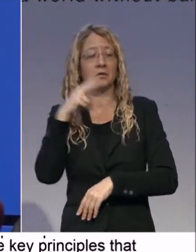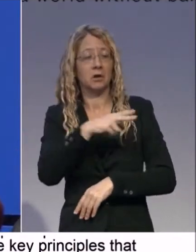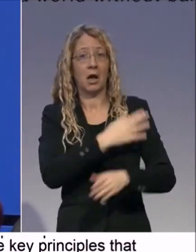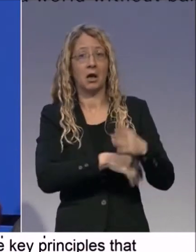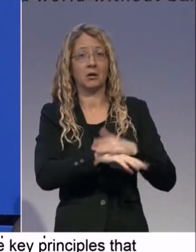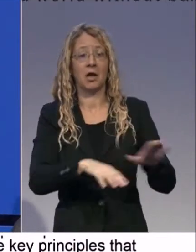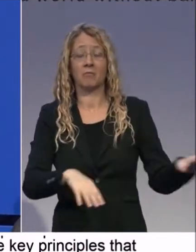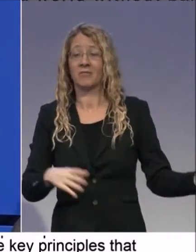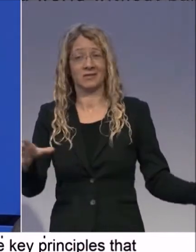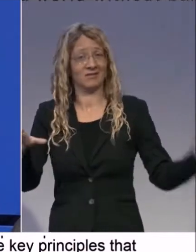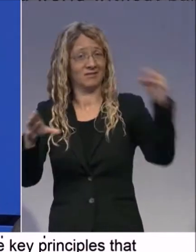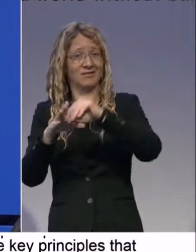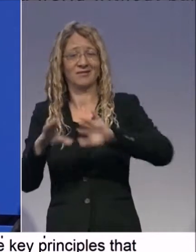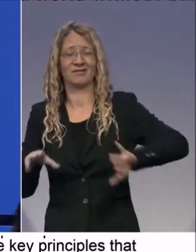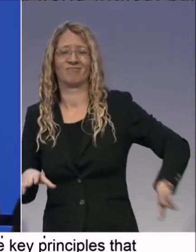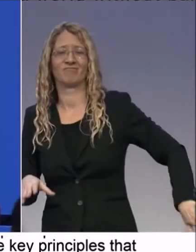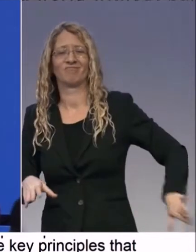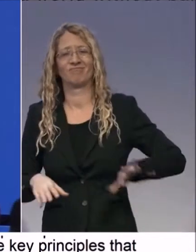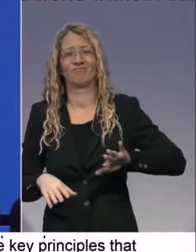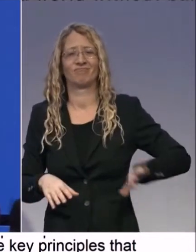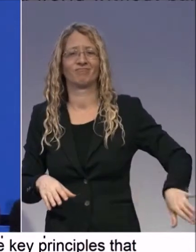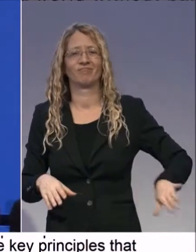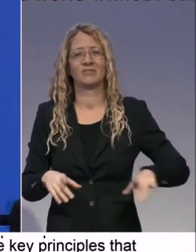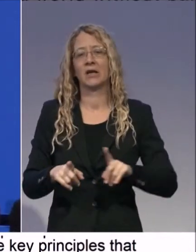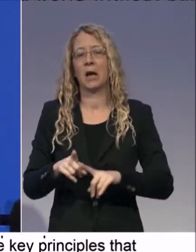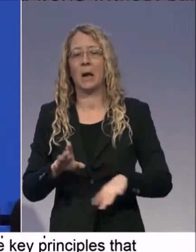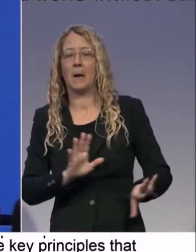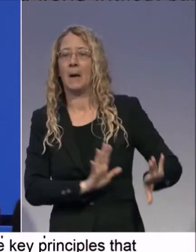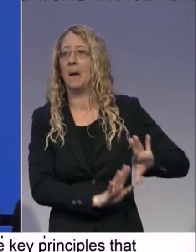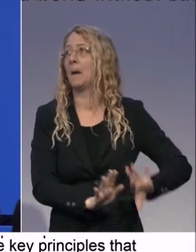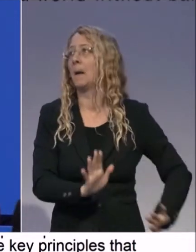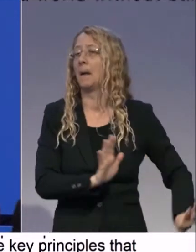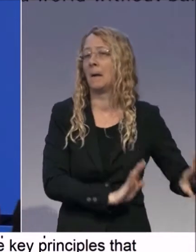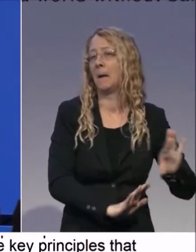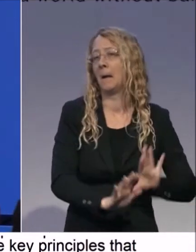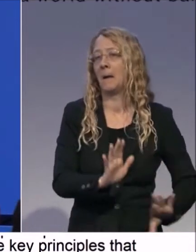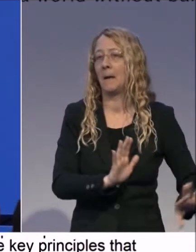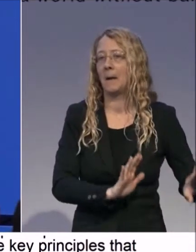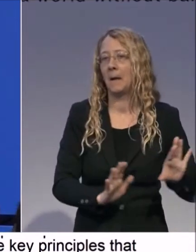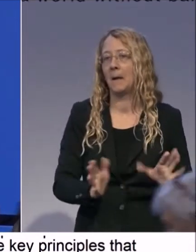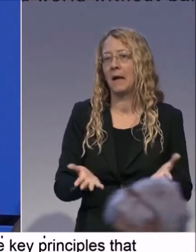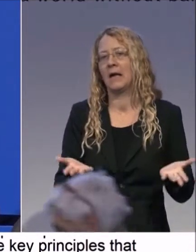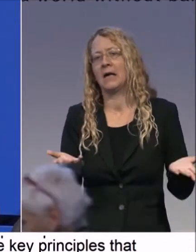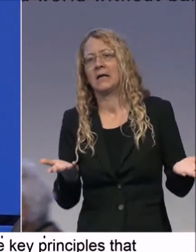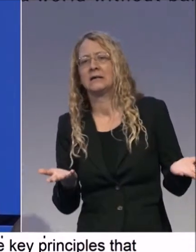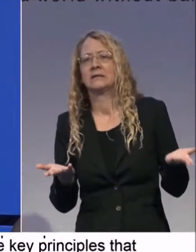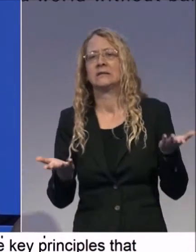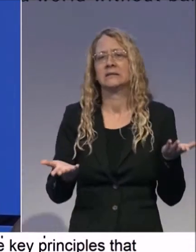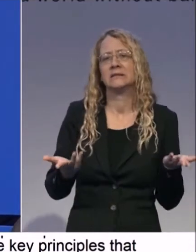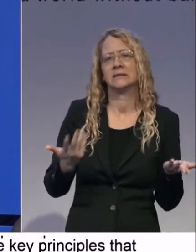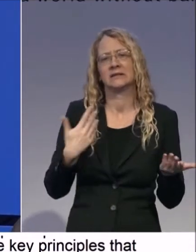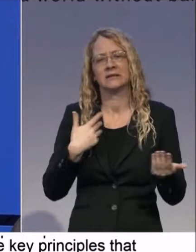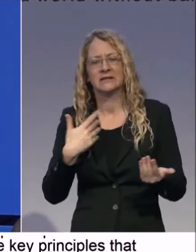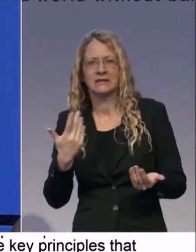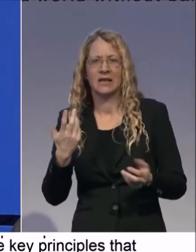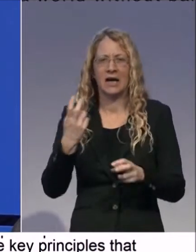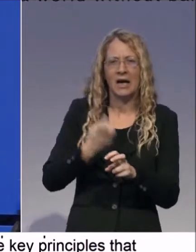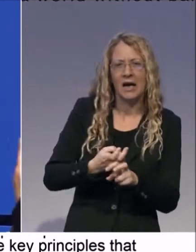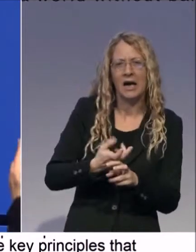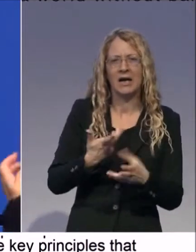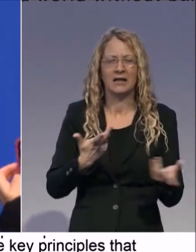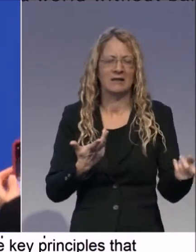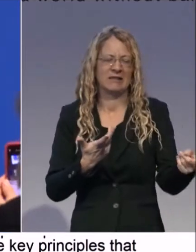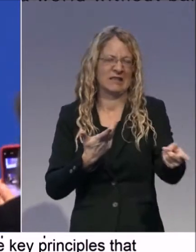give excuses, some misconceptions. At times they believe, well, they are too weak, they don't know what we're going to be